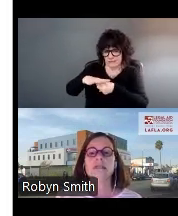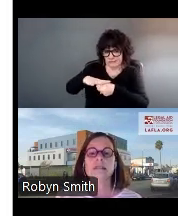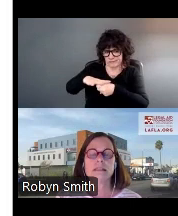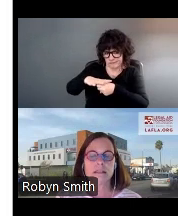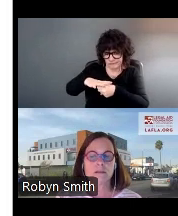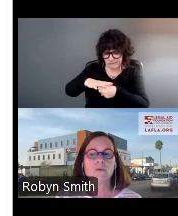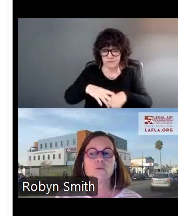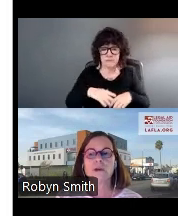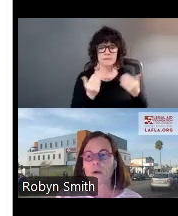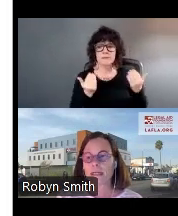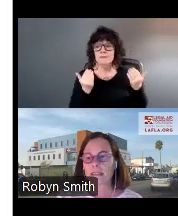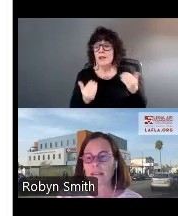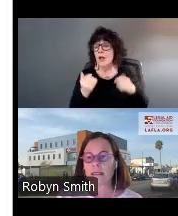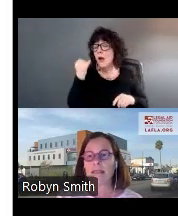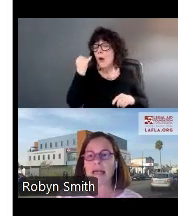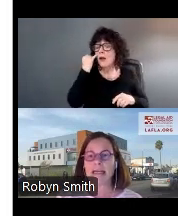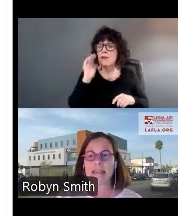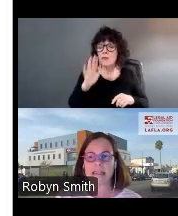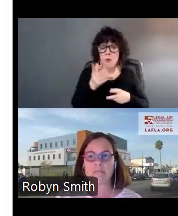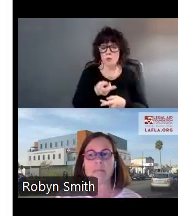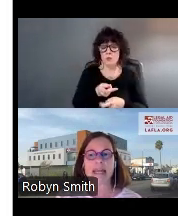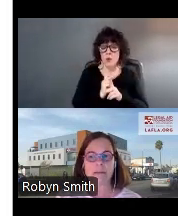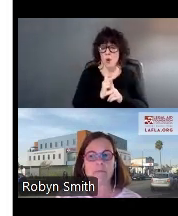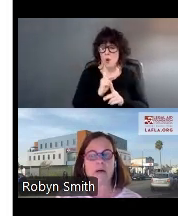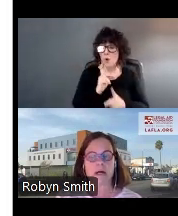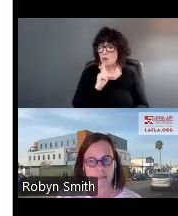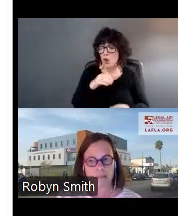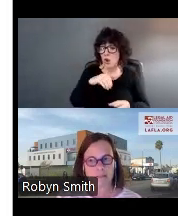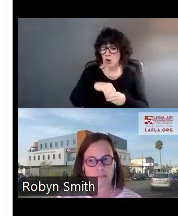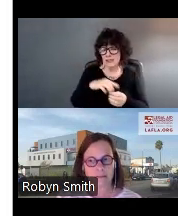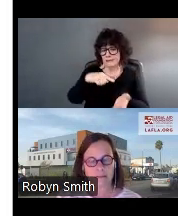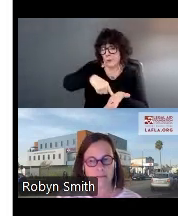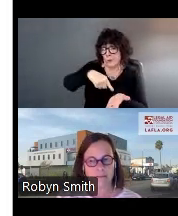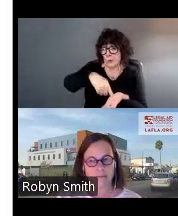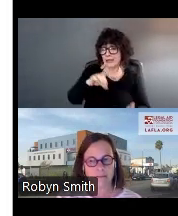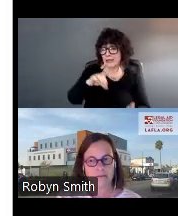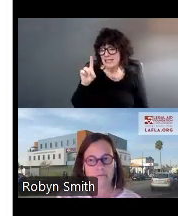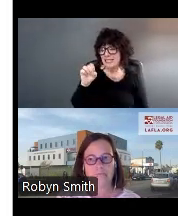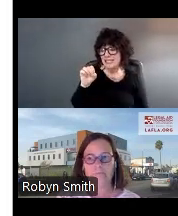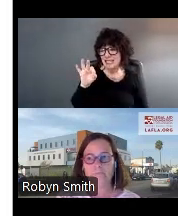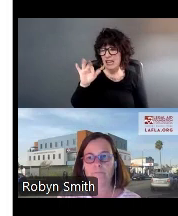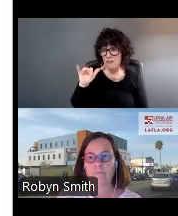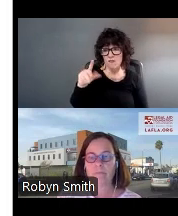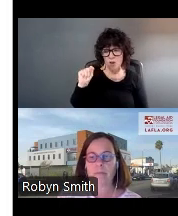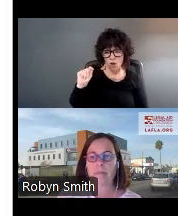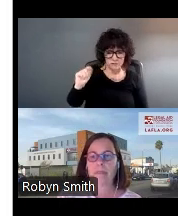you can still request a 90-day payment pause.